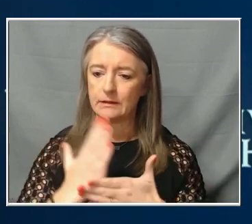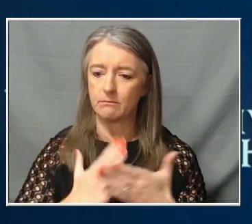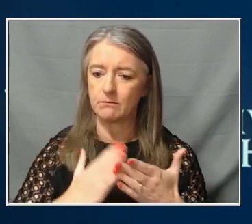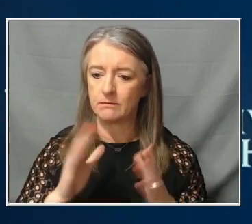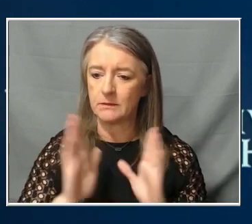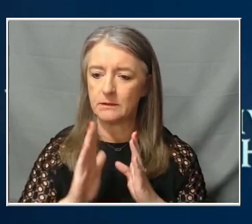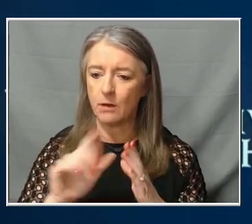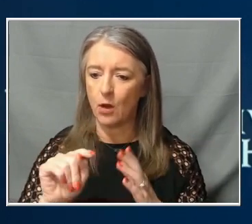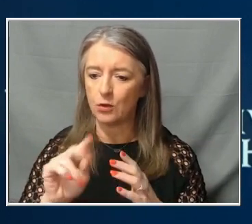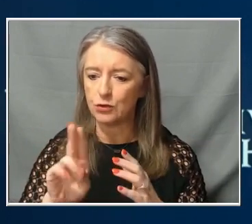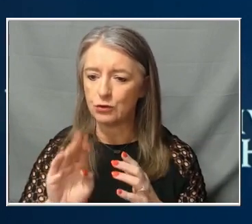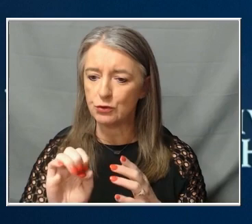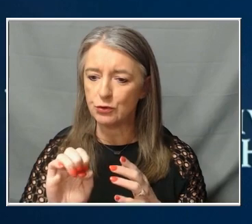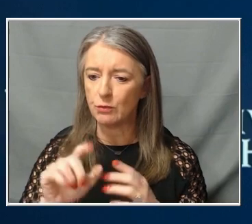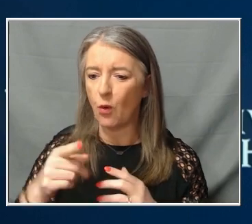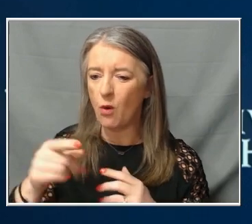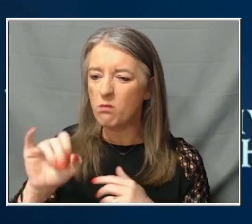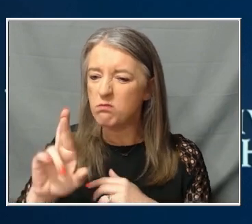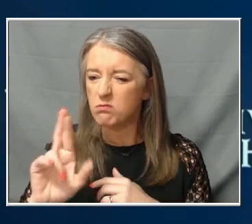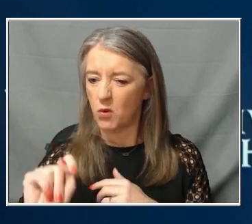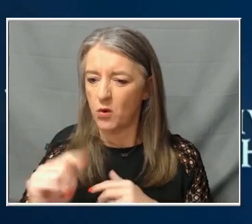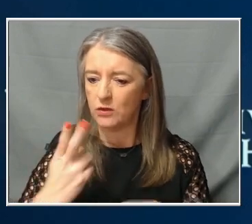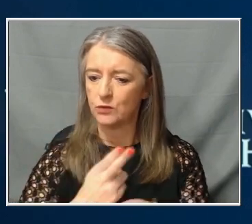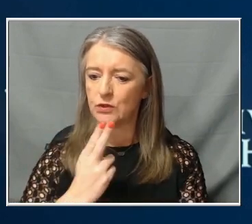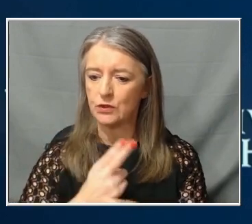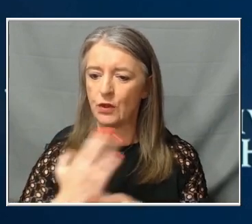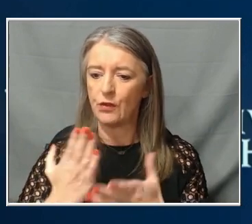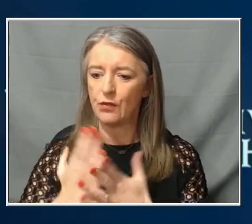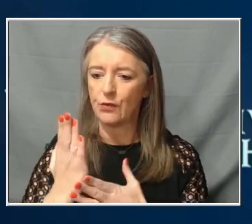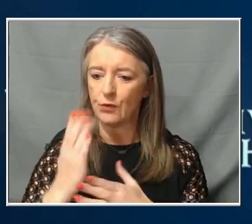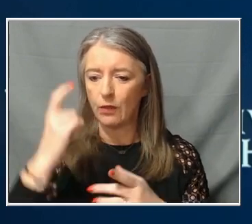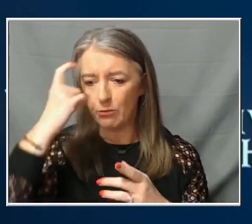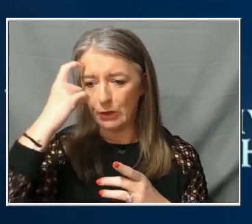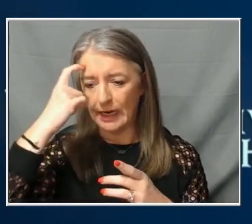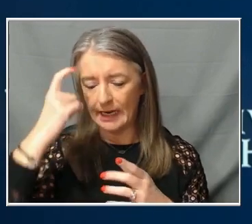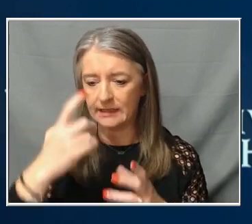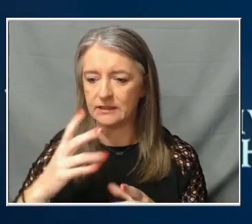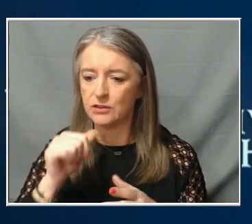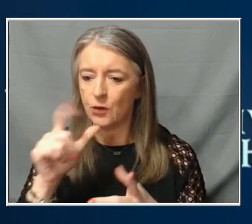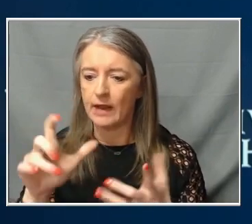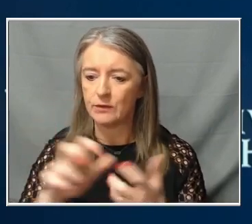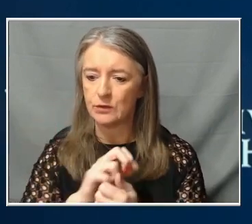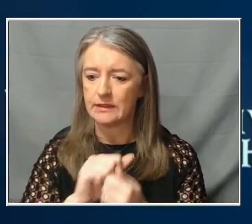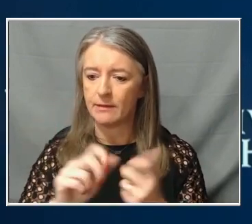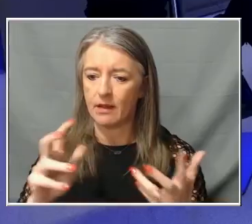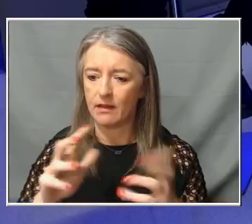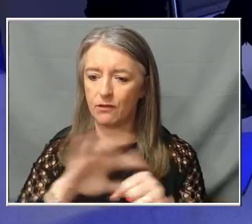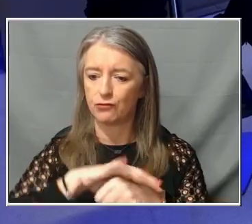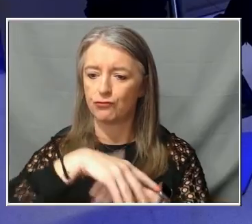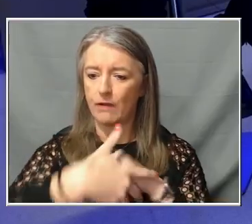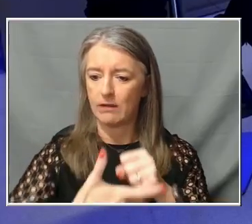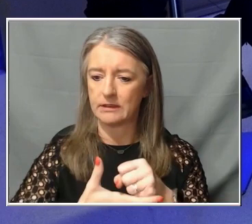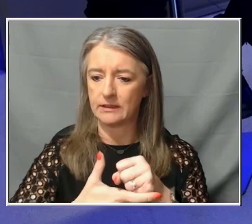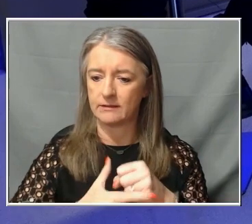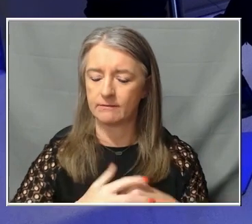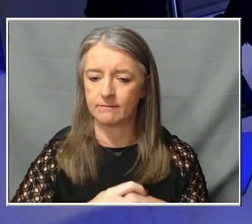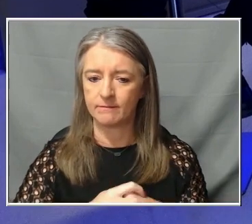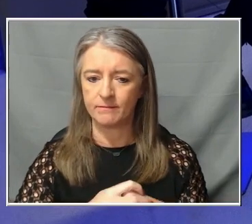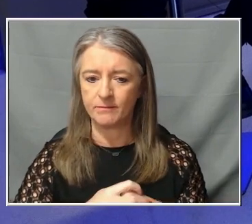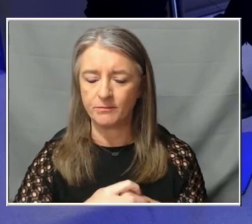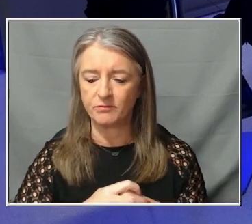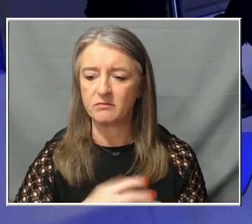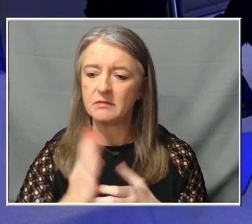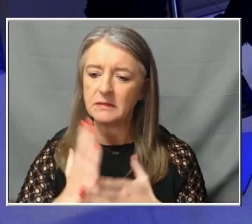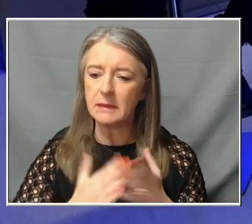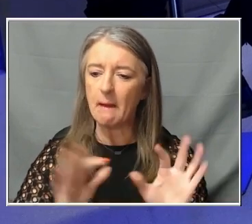ports that we use to get through the skull and through the brain, so we don't have to damage a lot of the surrounding brain. So yes, there are minor procedures.